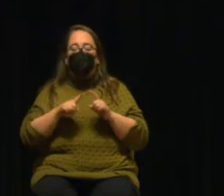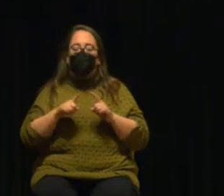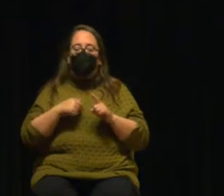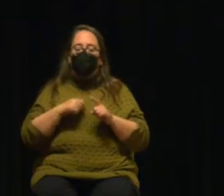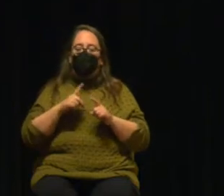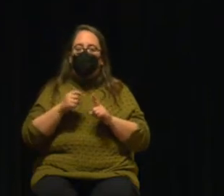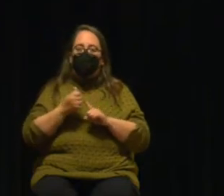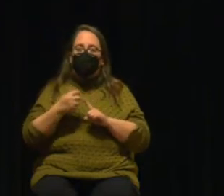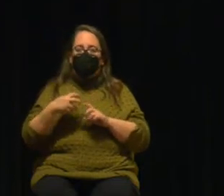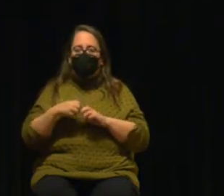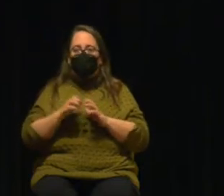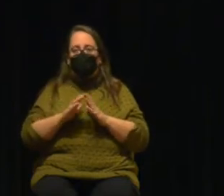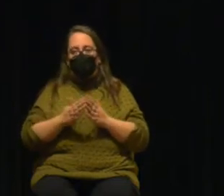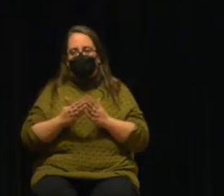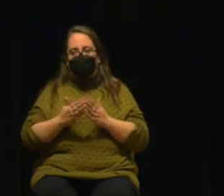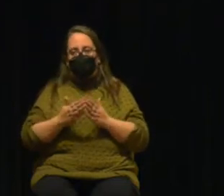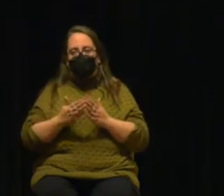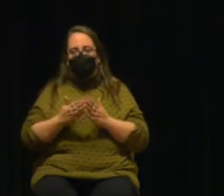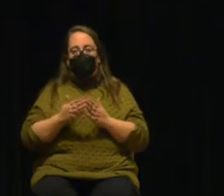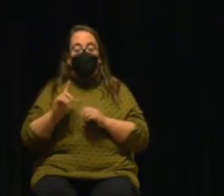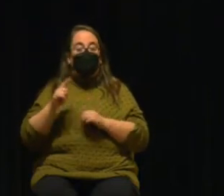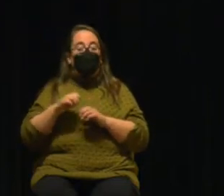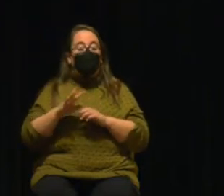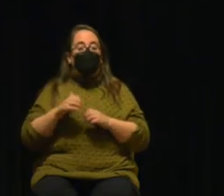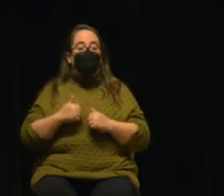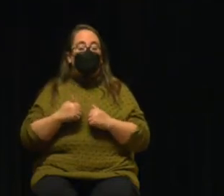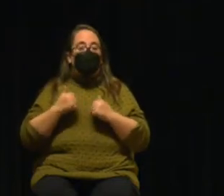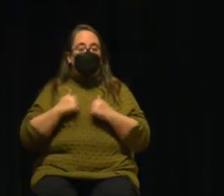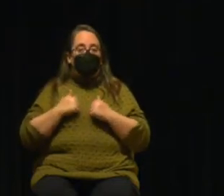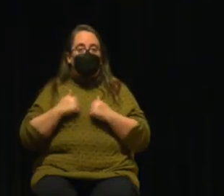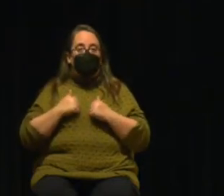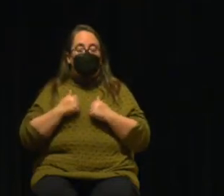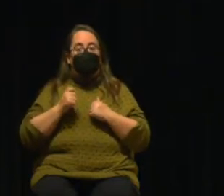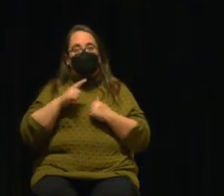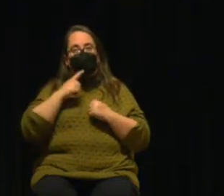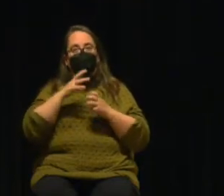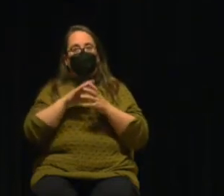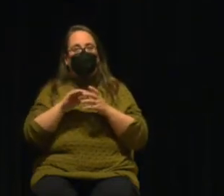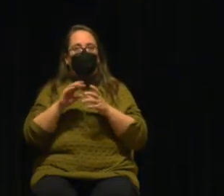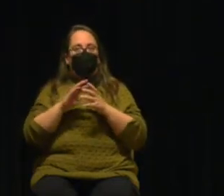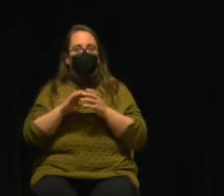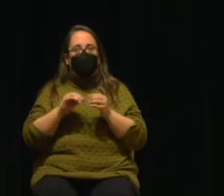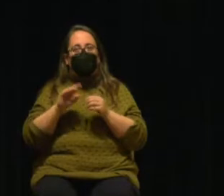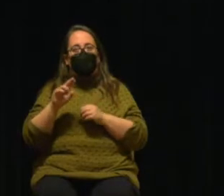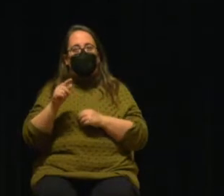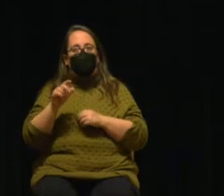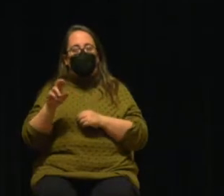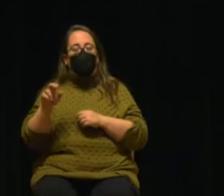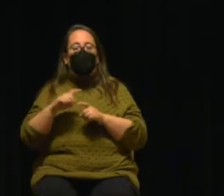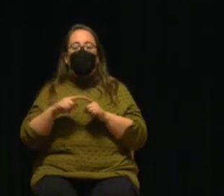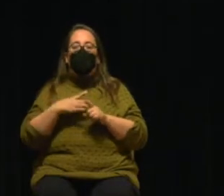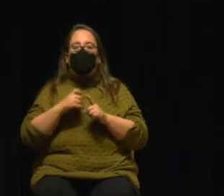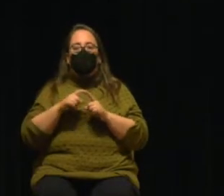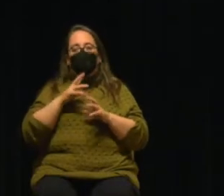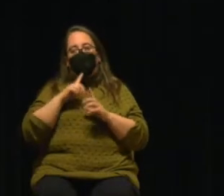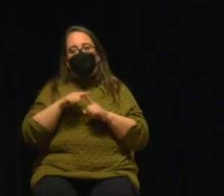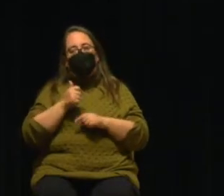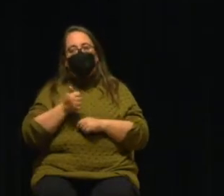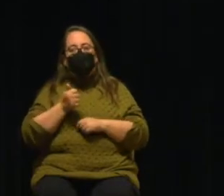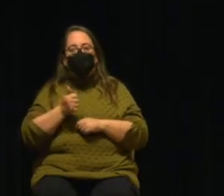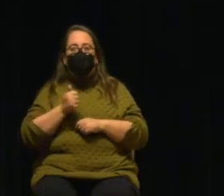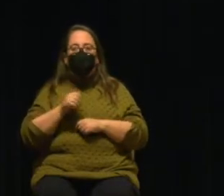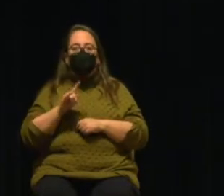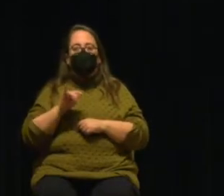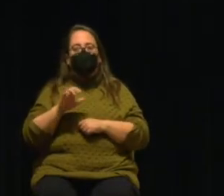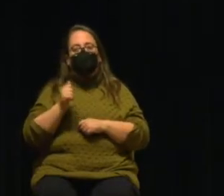book. So he, especially later in his life, even though he is telling these stories in the Underground Railroad, he likes to talk about himself as a kind of